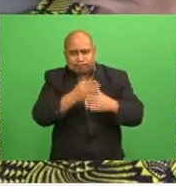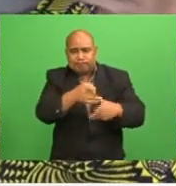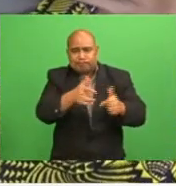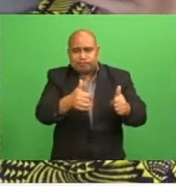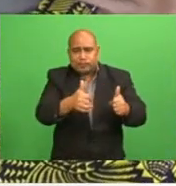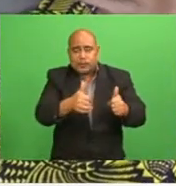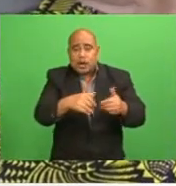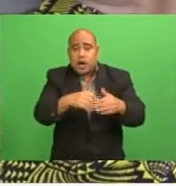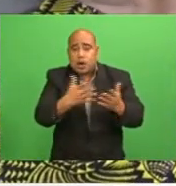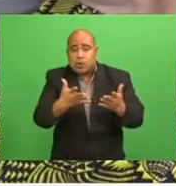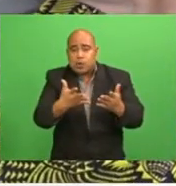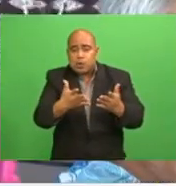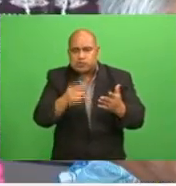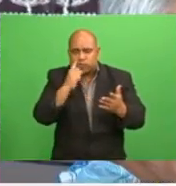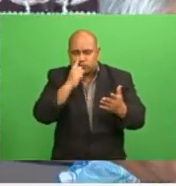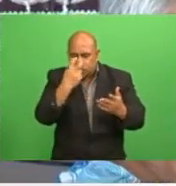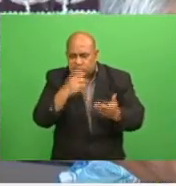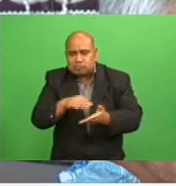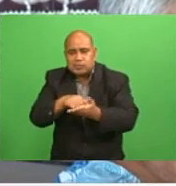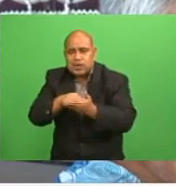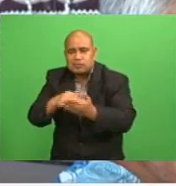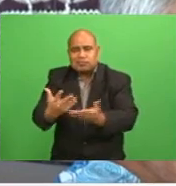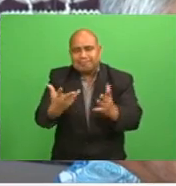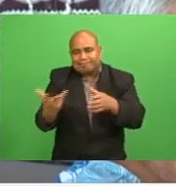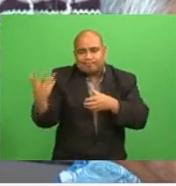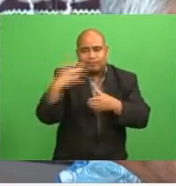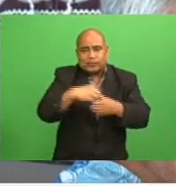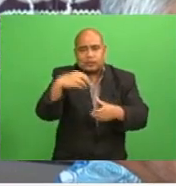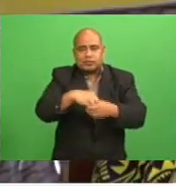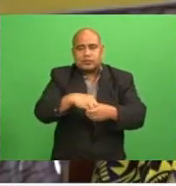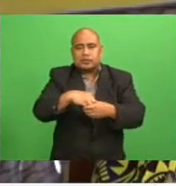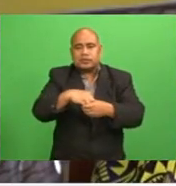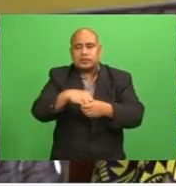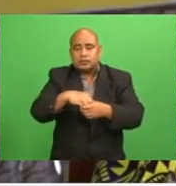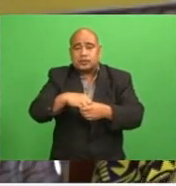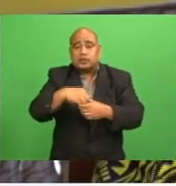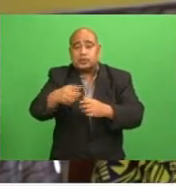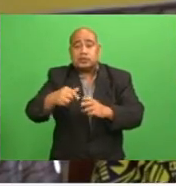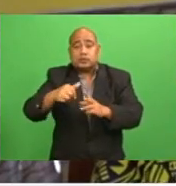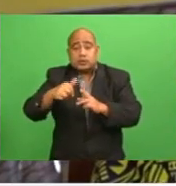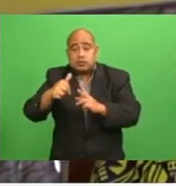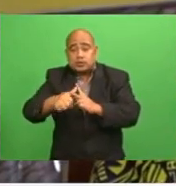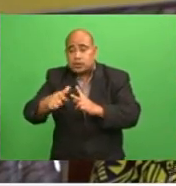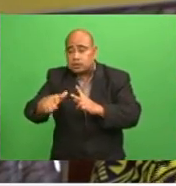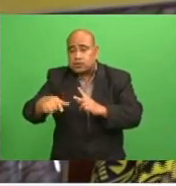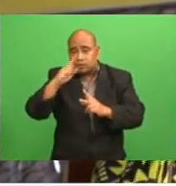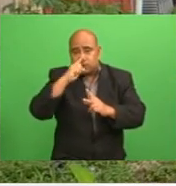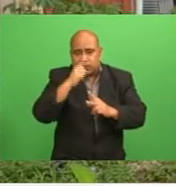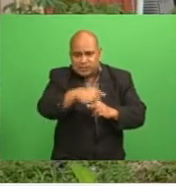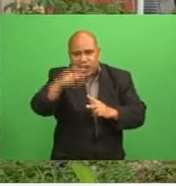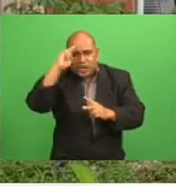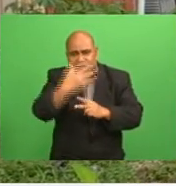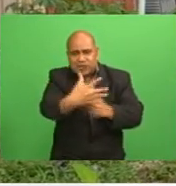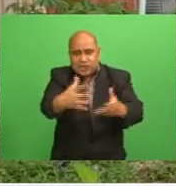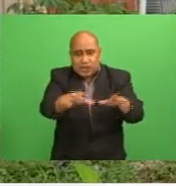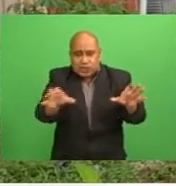persons and we recommended the revitalization of the National Council of Older